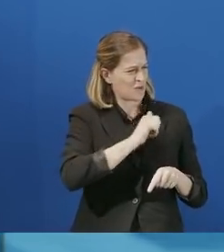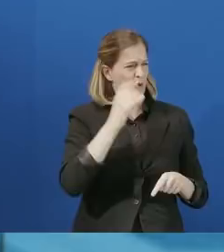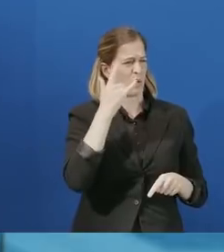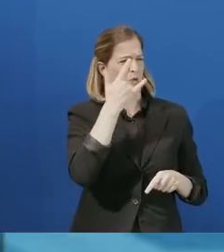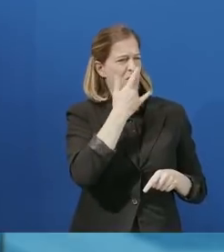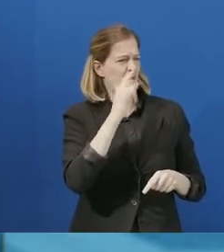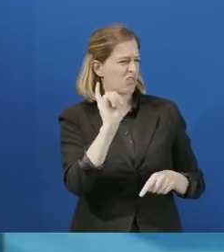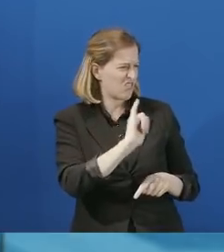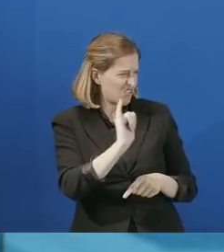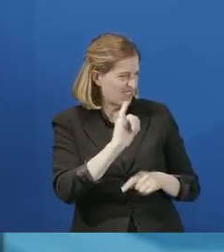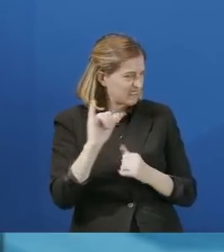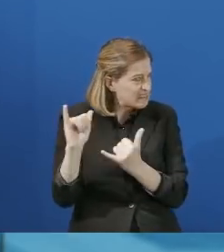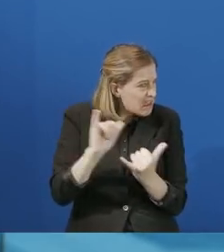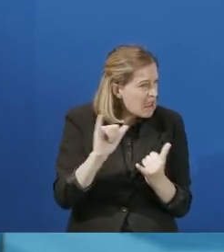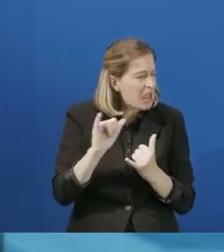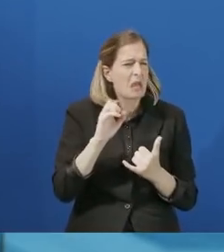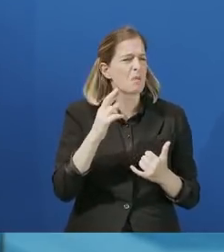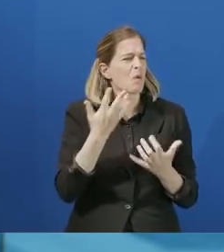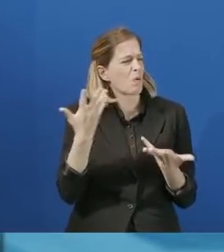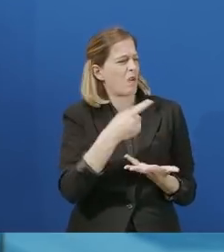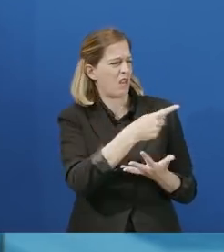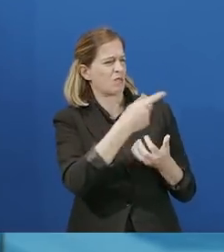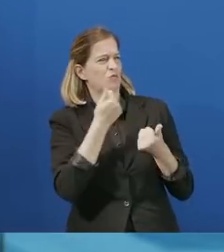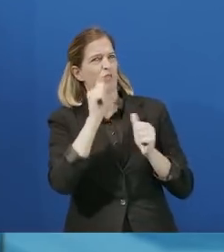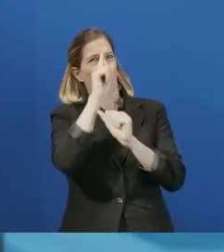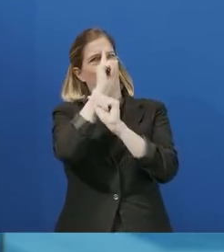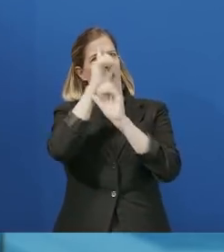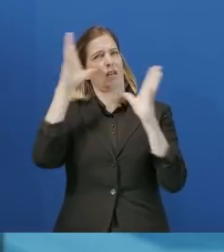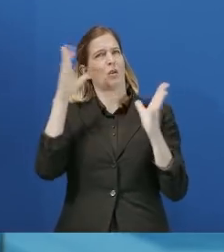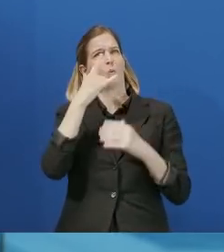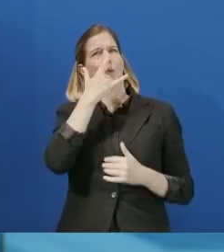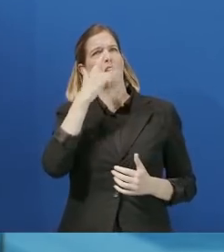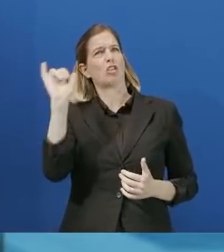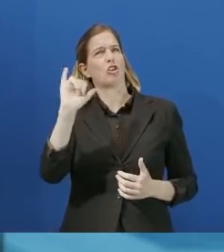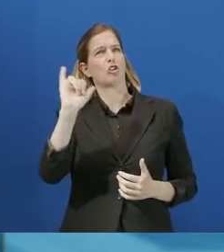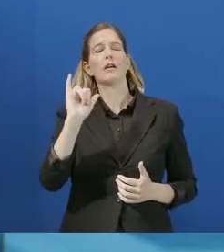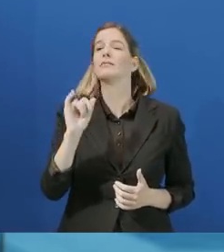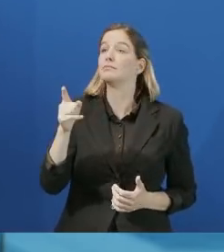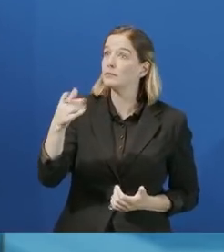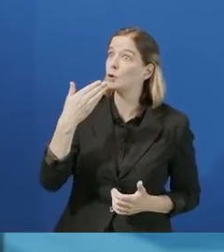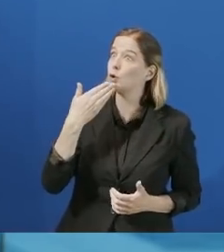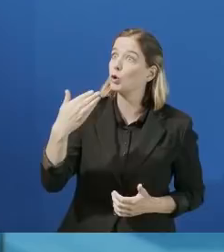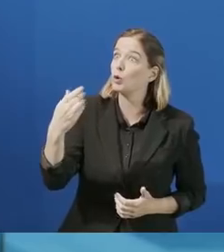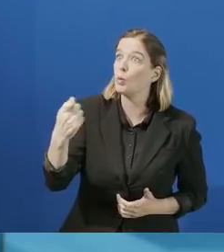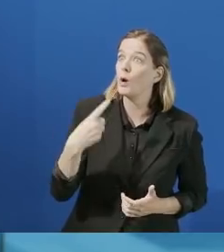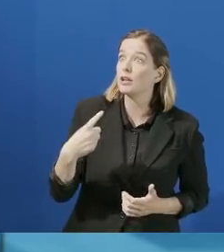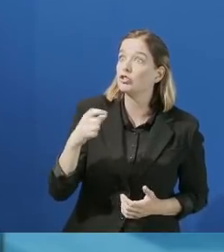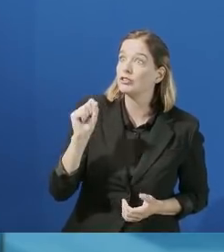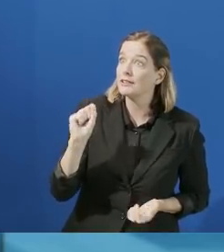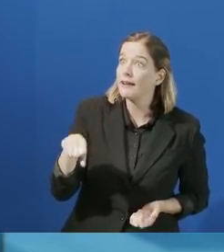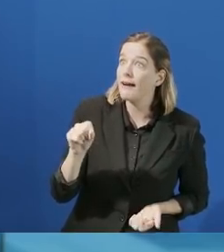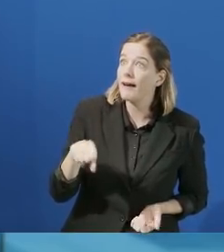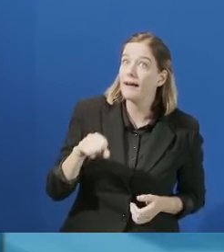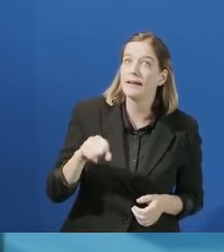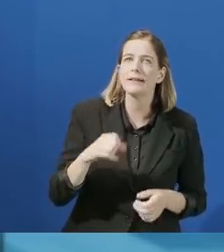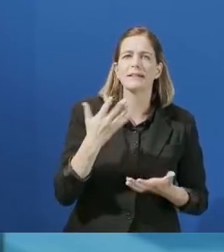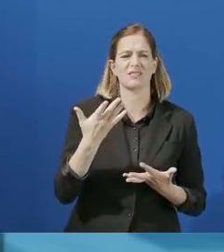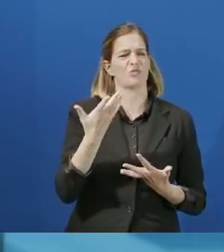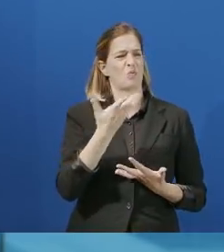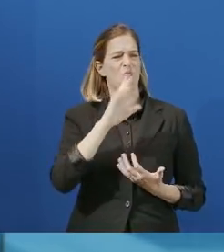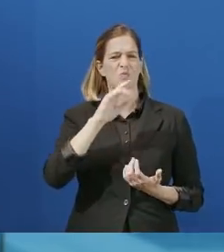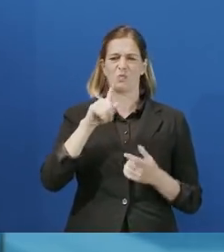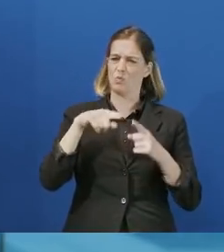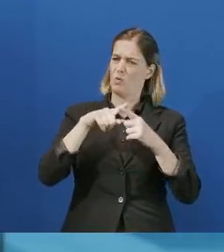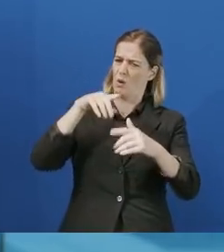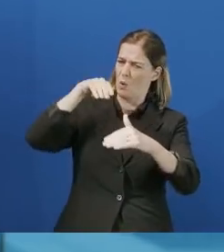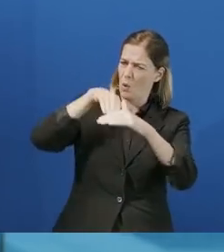of what would this temporary normal look like when you go out into a restaurant? Well, of